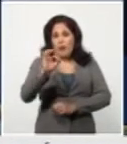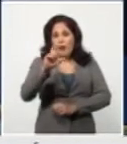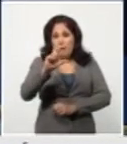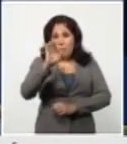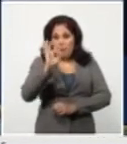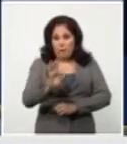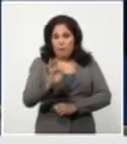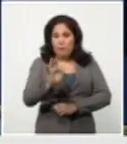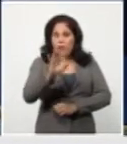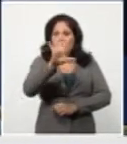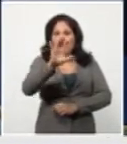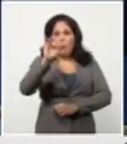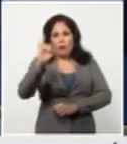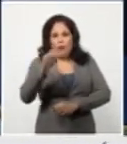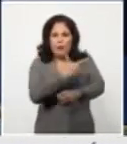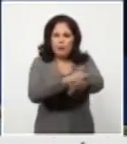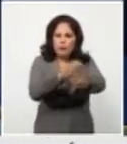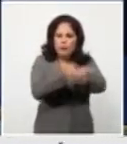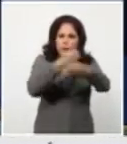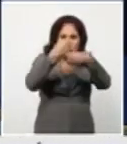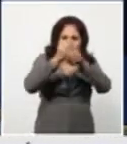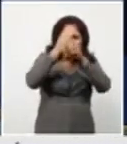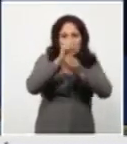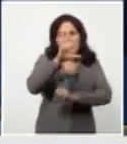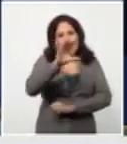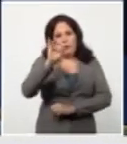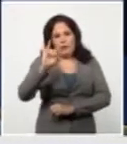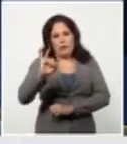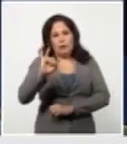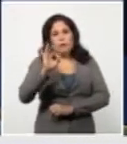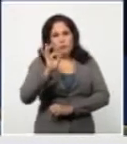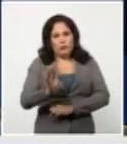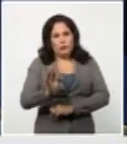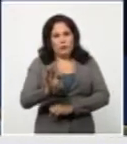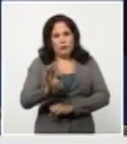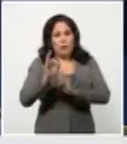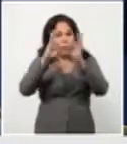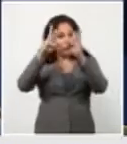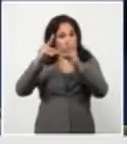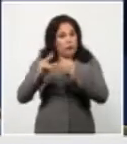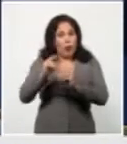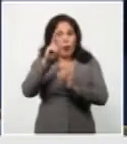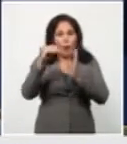And in the Biotechnology and Genetic Engineering Center, 57 samples.